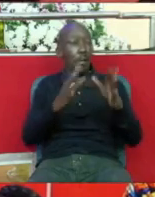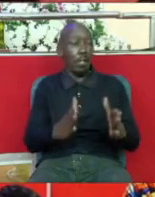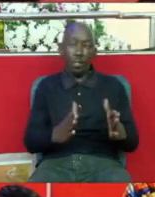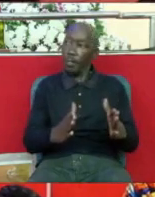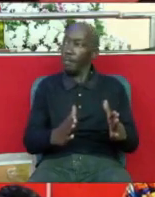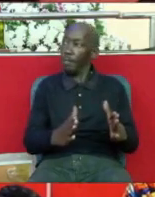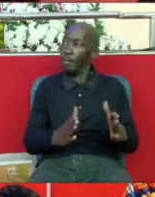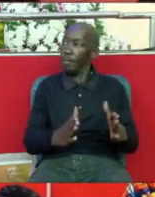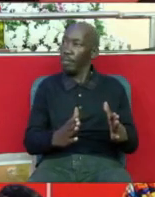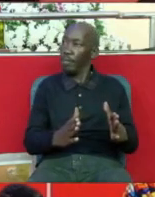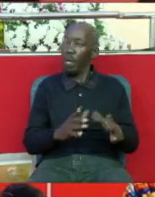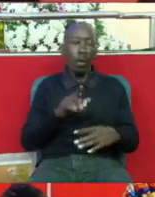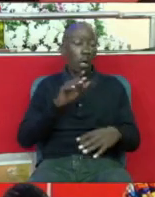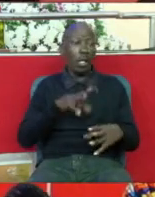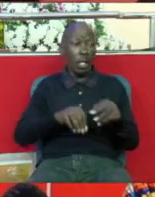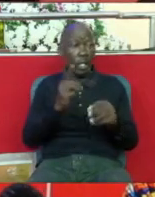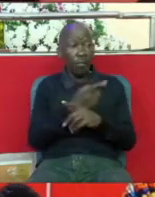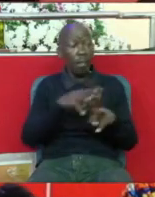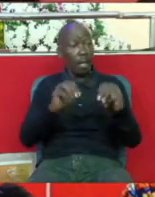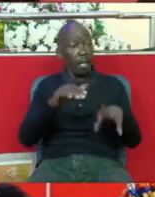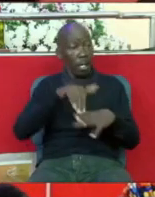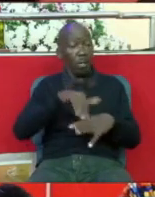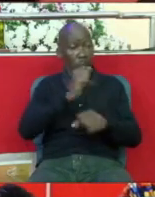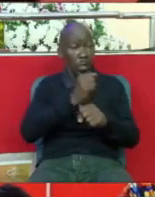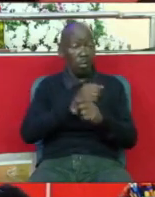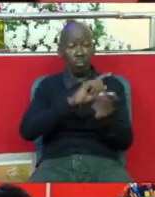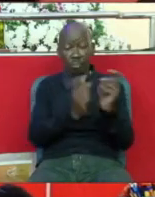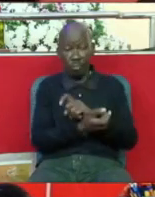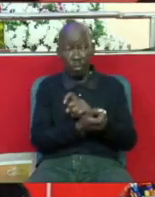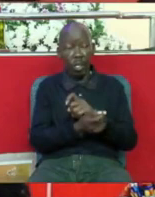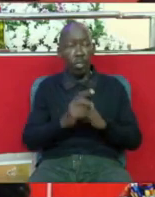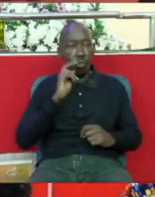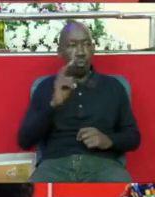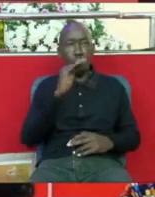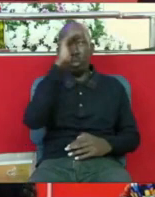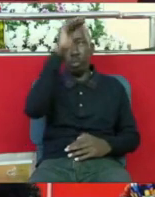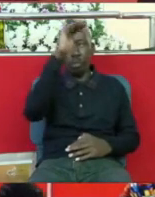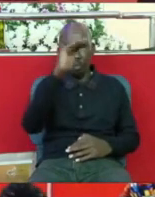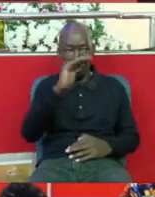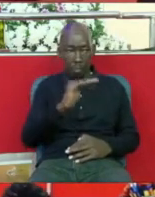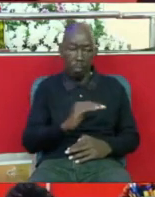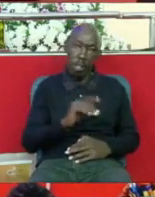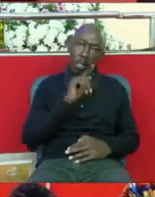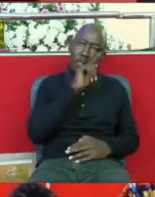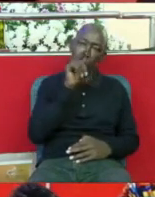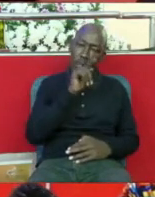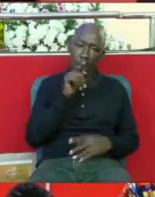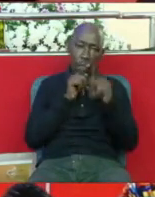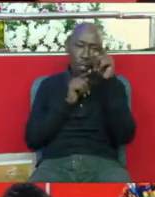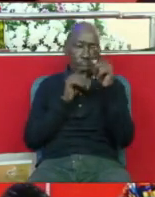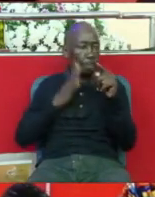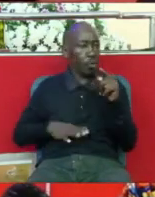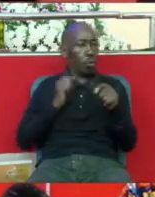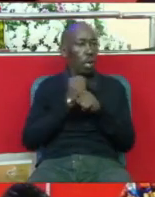mwingine. And a different manager would be at work. Mkurugenzi mwingine angekuwa kazini. And he would look at the roster. Angeangalia ile orodha ya wafanyakazi. And he says, this guy works for 2 days. Na asema